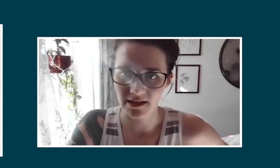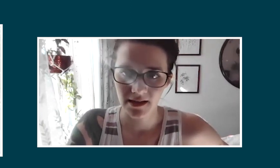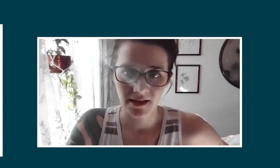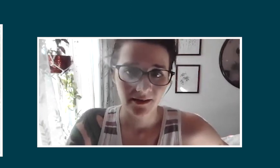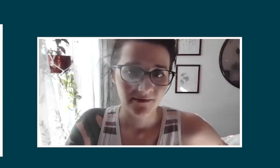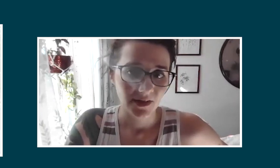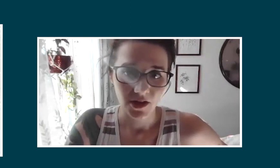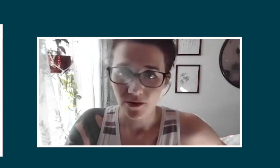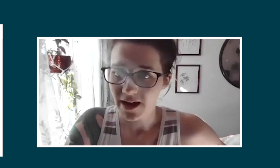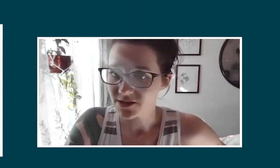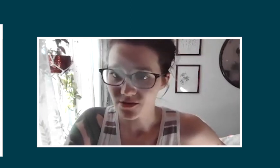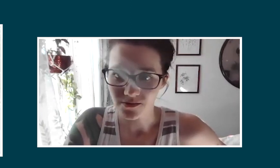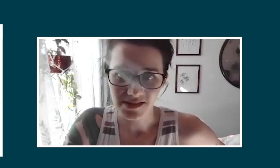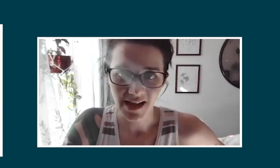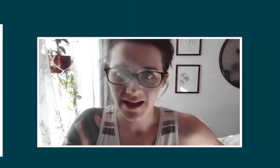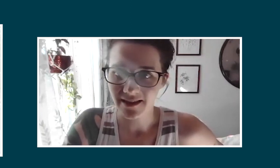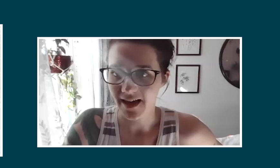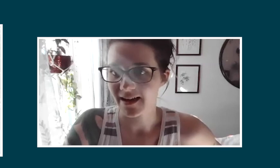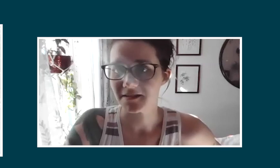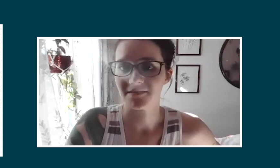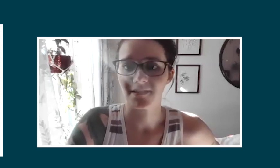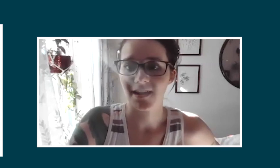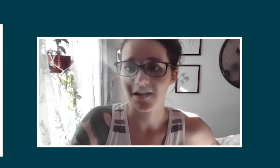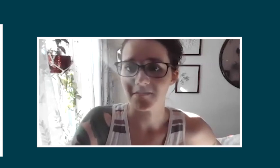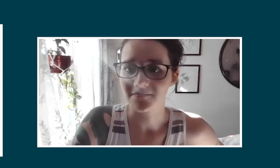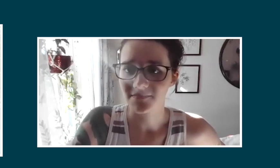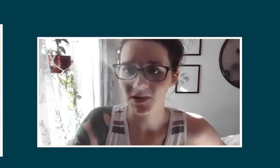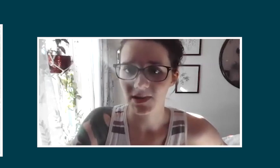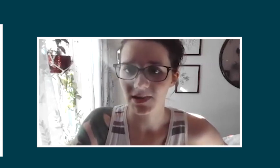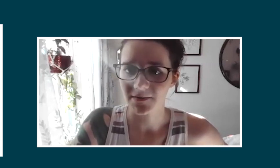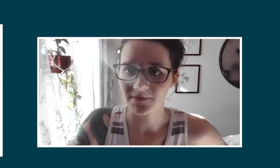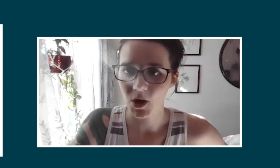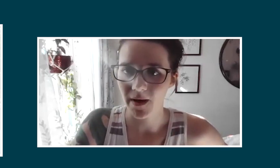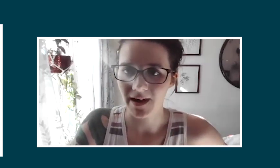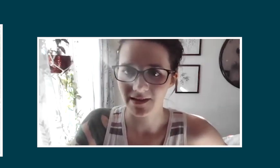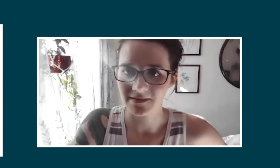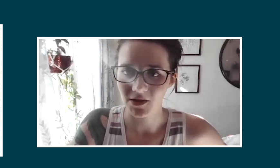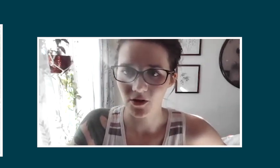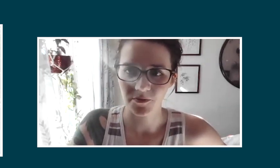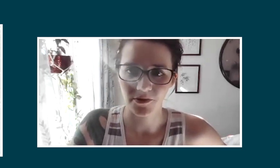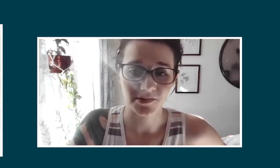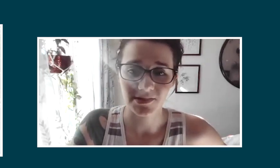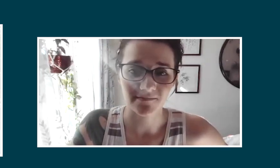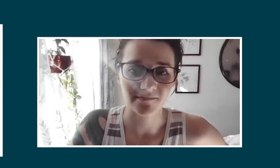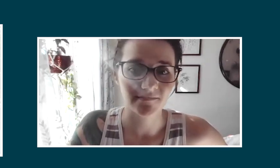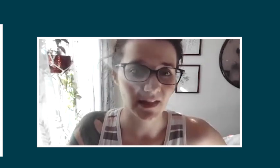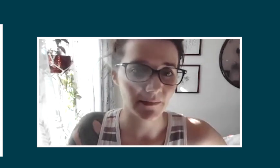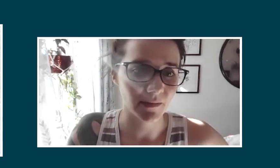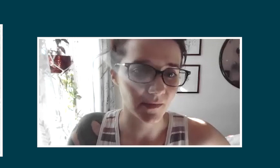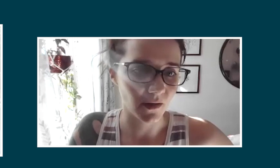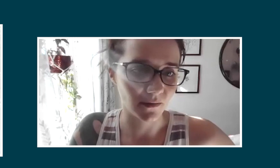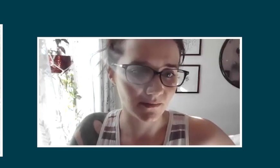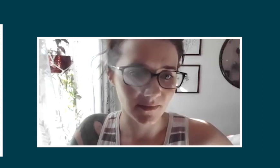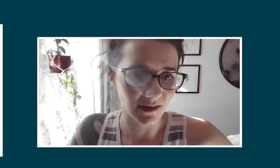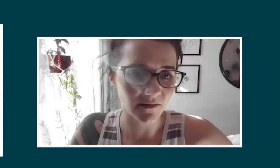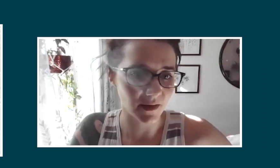end, like, you know, Hazel said that they're gonna go back and call their brothers and let